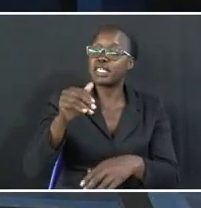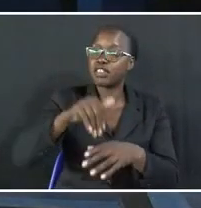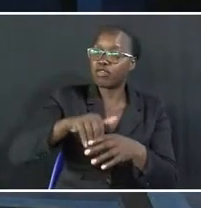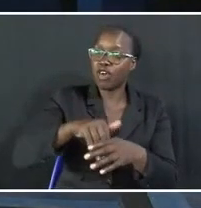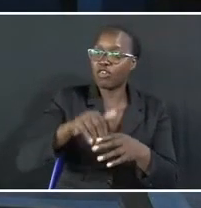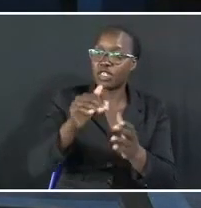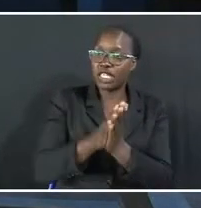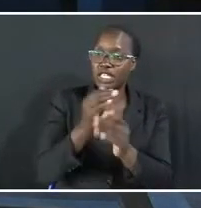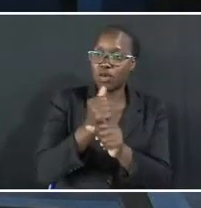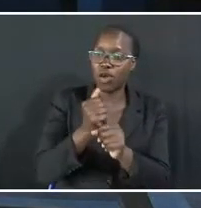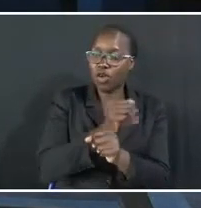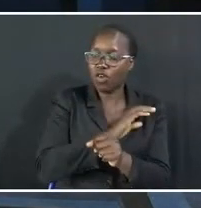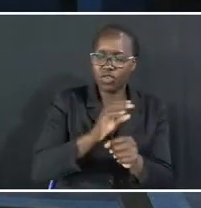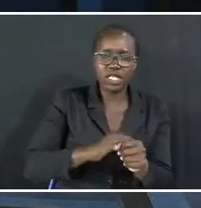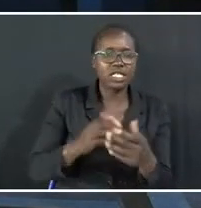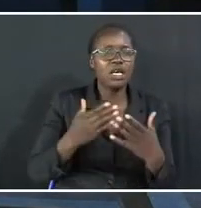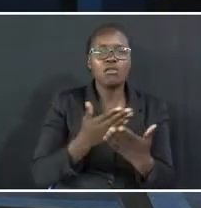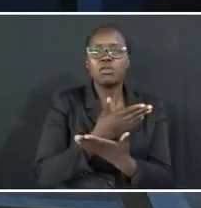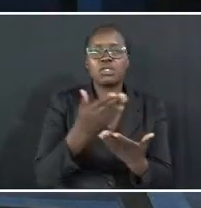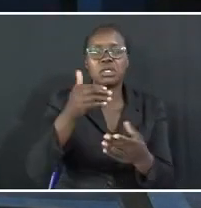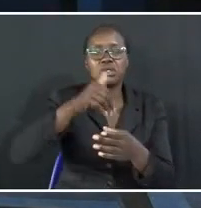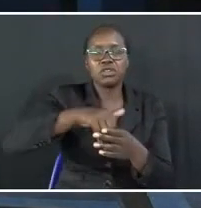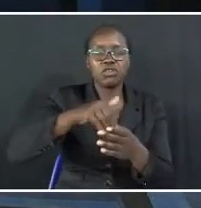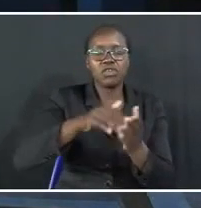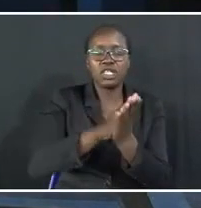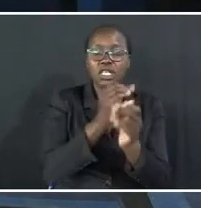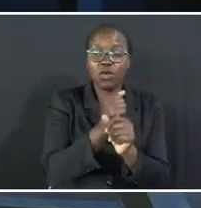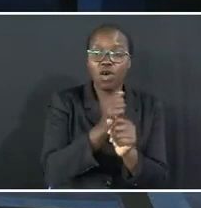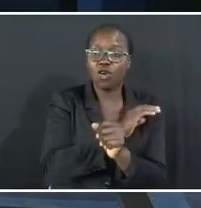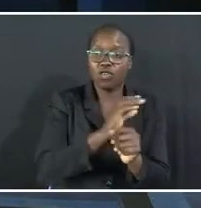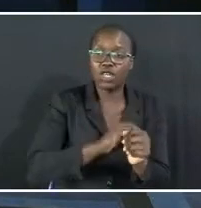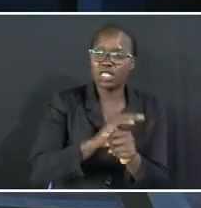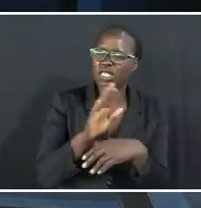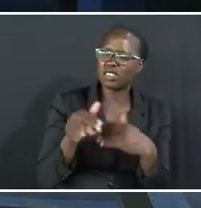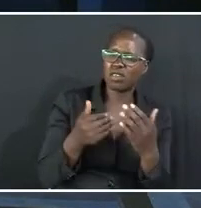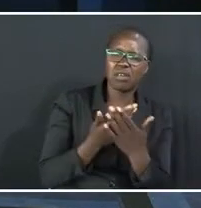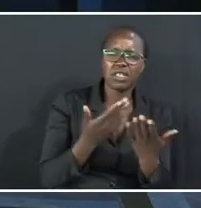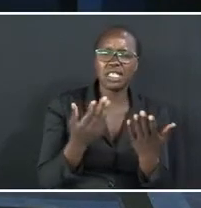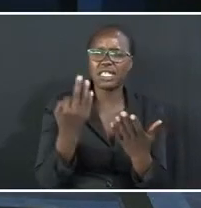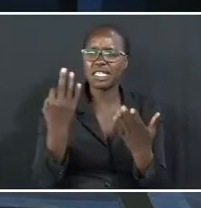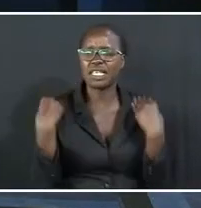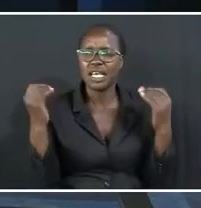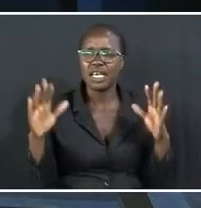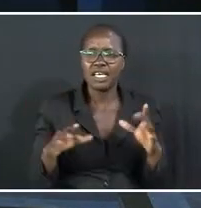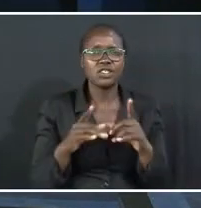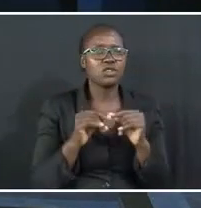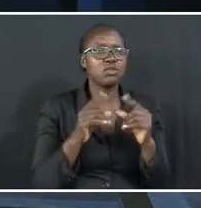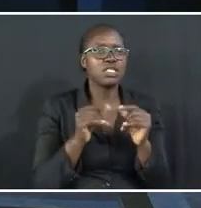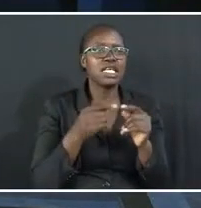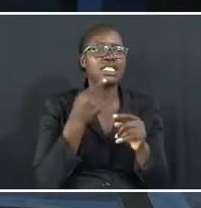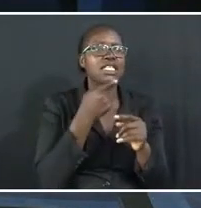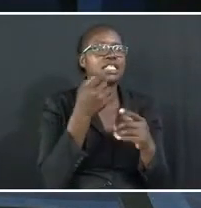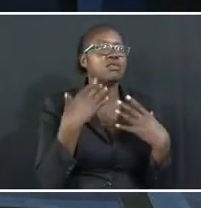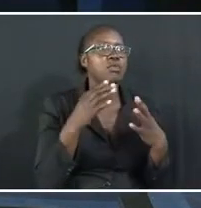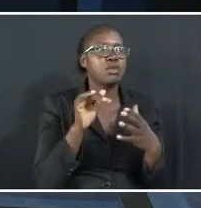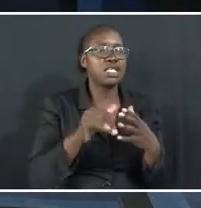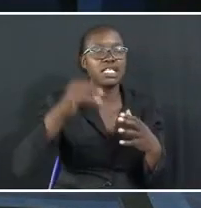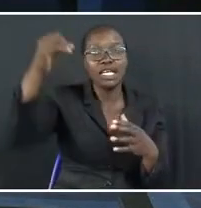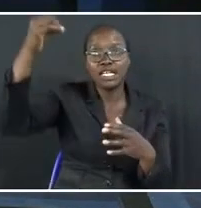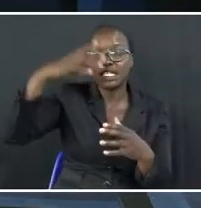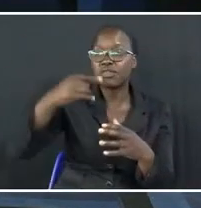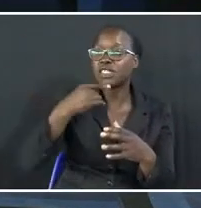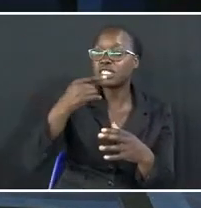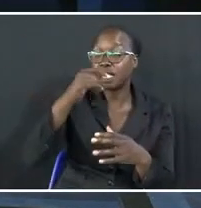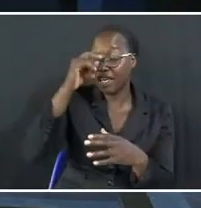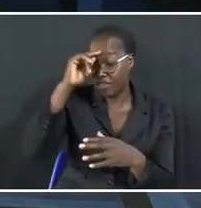Christ. People will say that being involved in the work of Christ is all a matter of the three angels' messages and telling people that Revelation